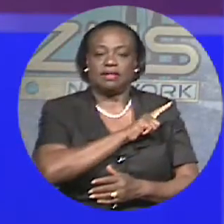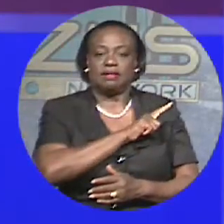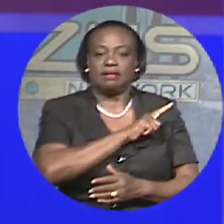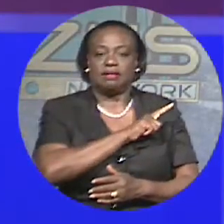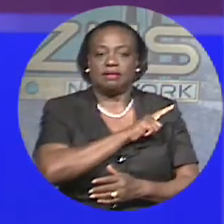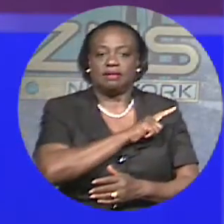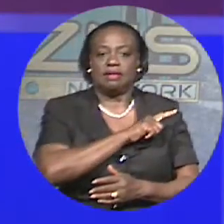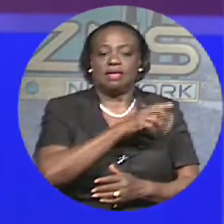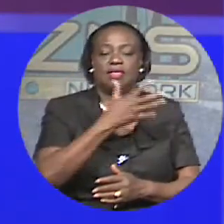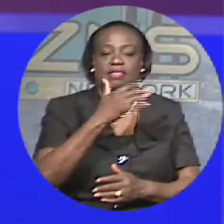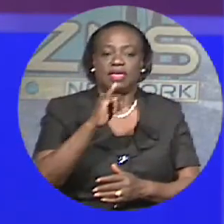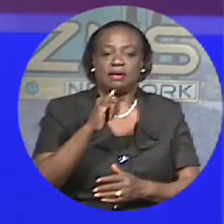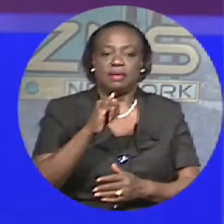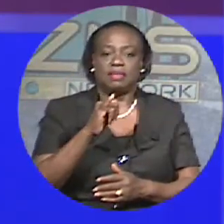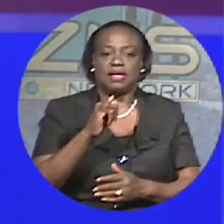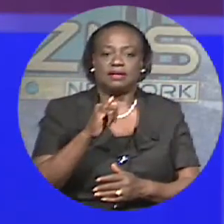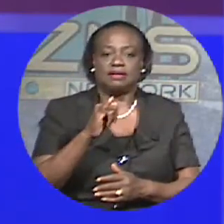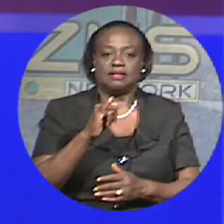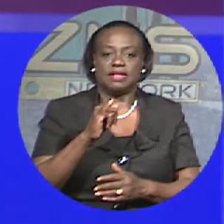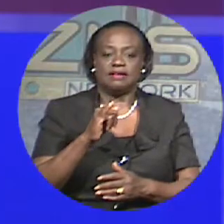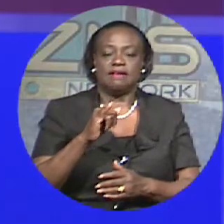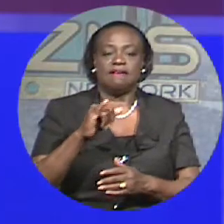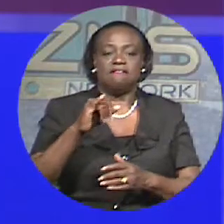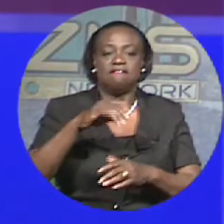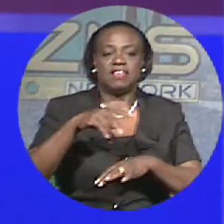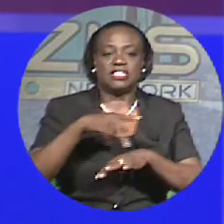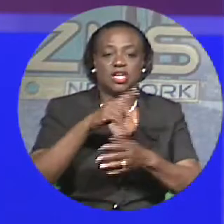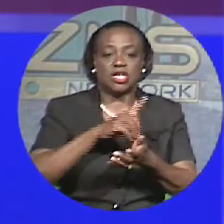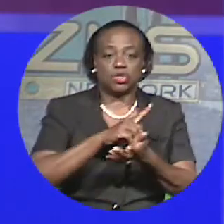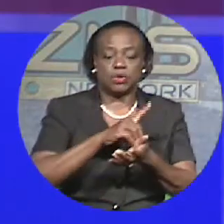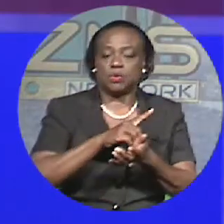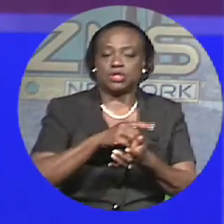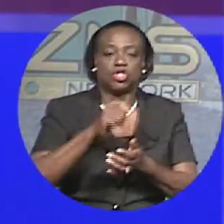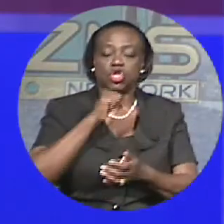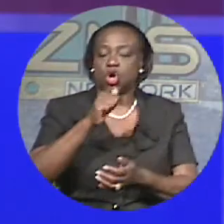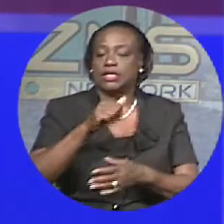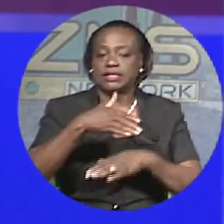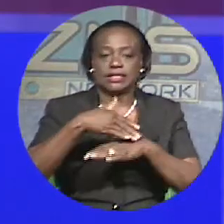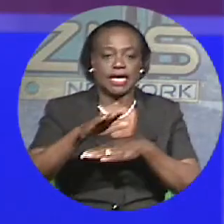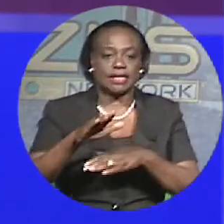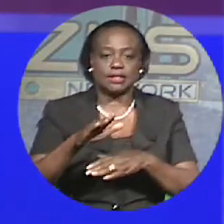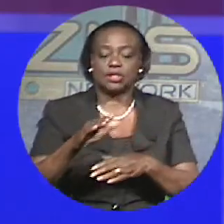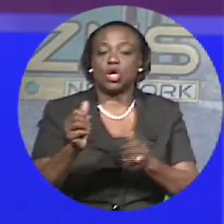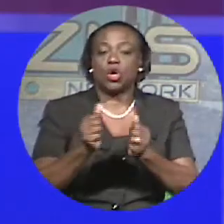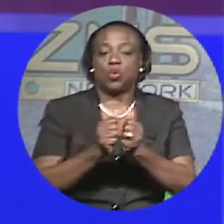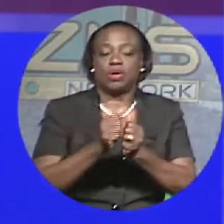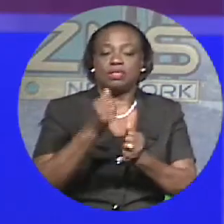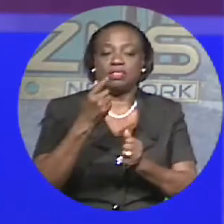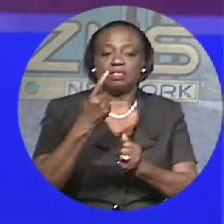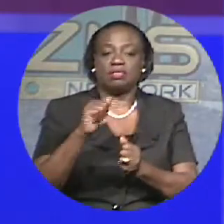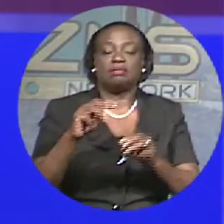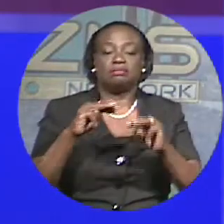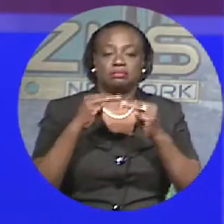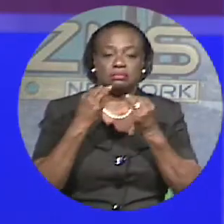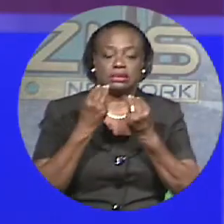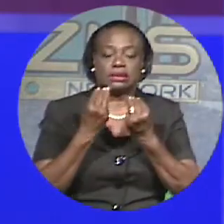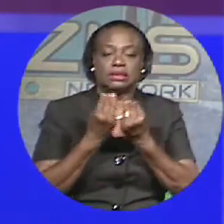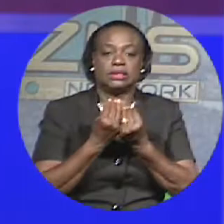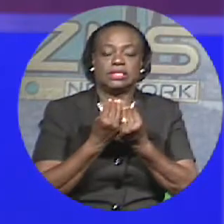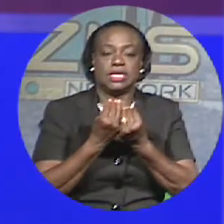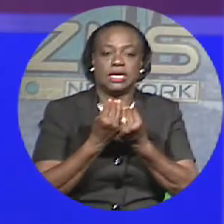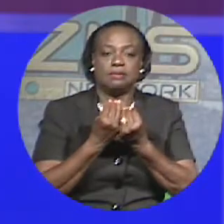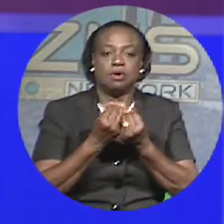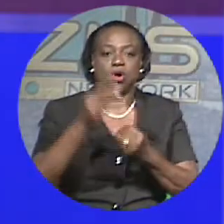that a physiotherapist was not sent as a part of the Bahamian delegation. We were able to catch up with Secretary General of the Bahamas Olympic Committee,